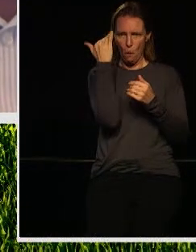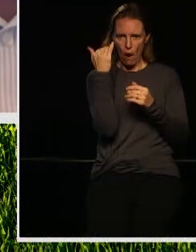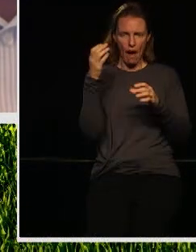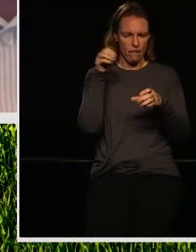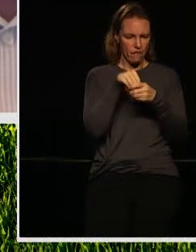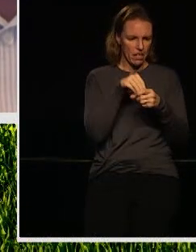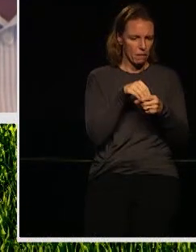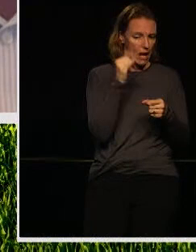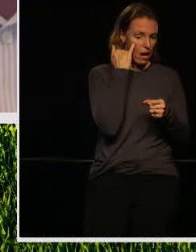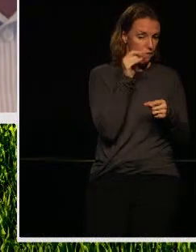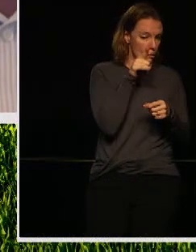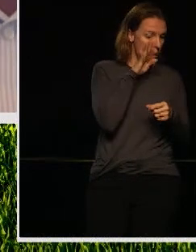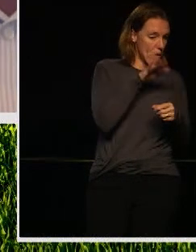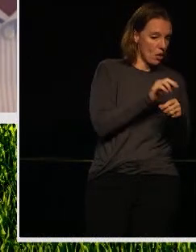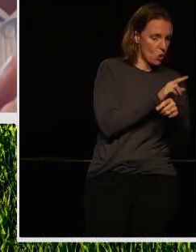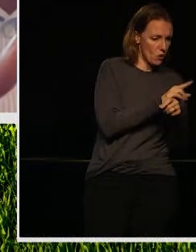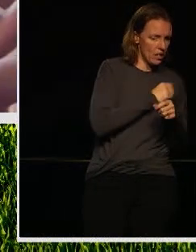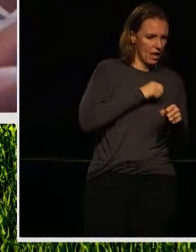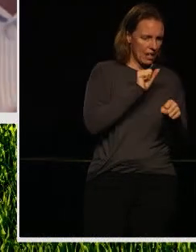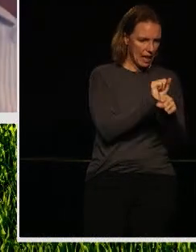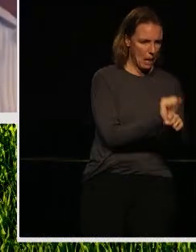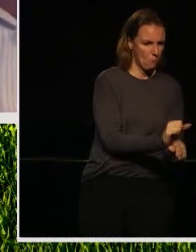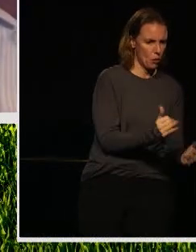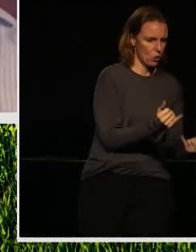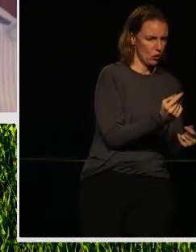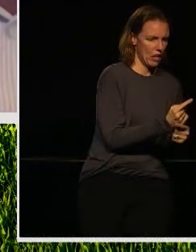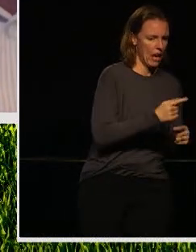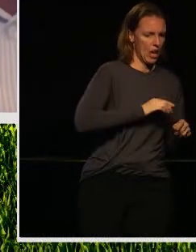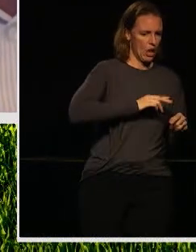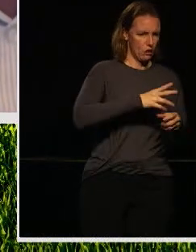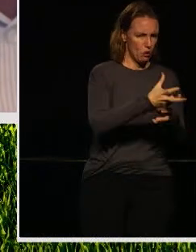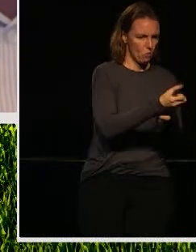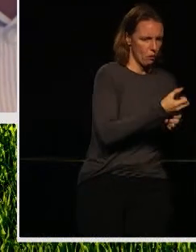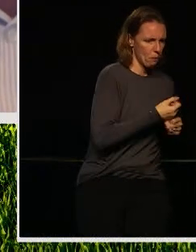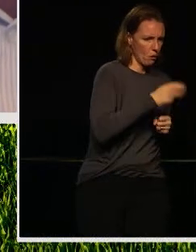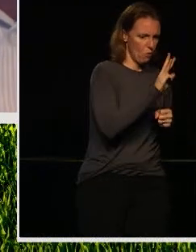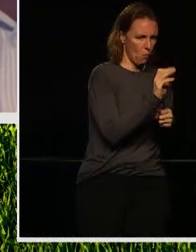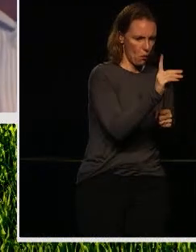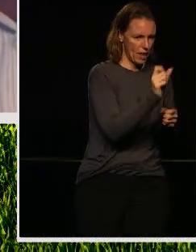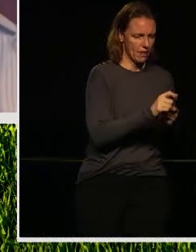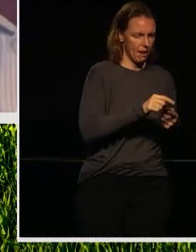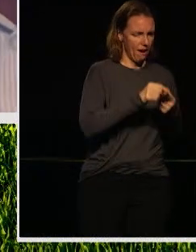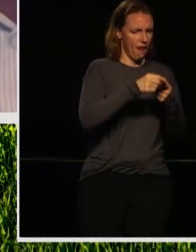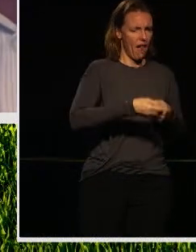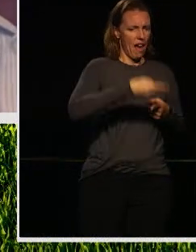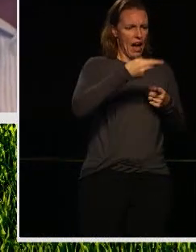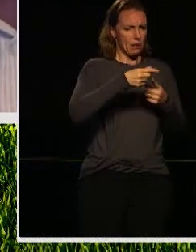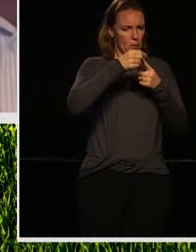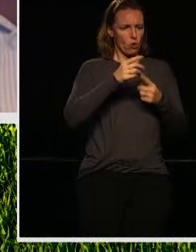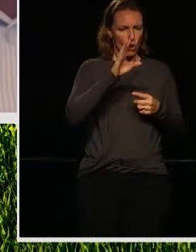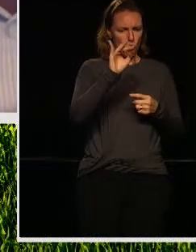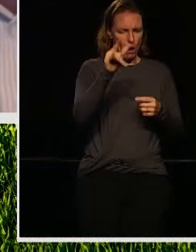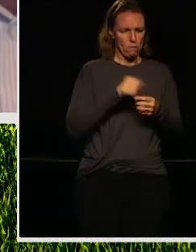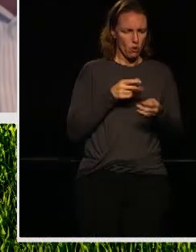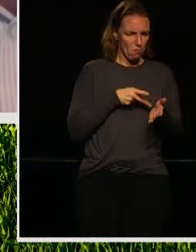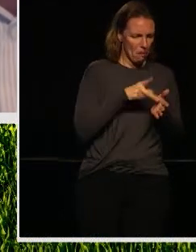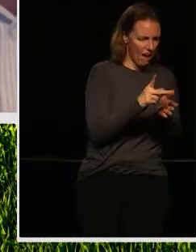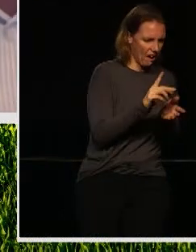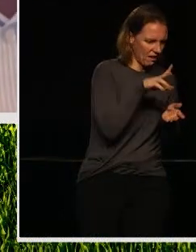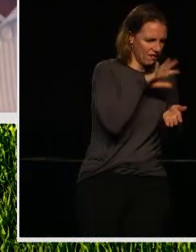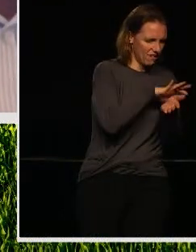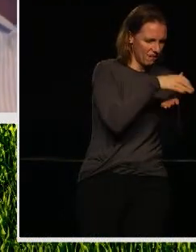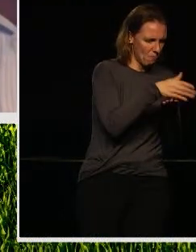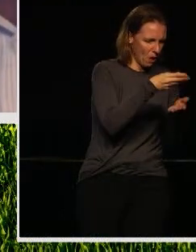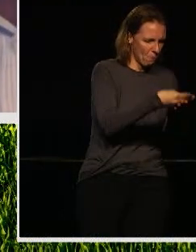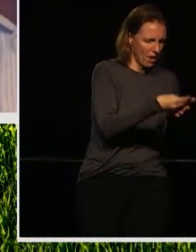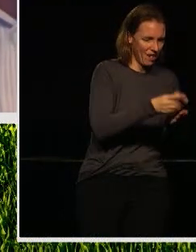Like if you are going to be using labor today to remove weeds in high specialty crops, you're paying a certain amount of money, and it's hard to